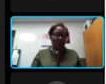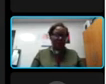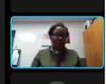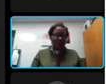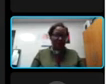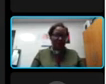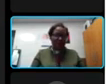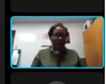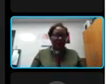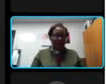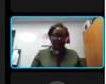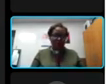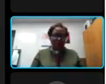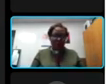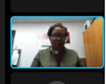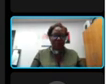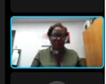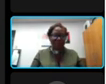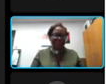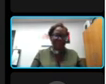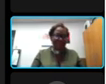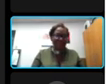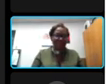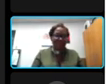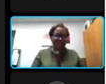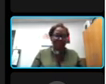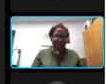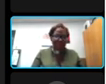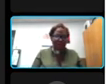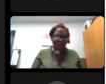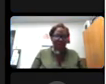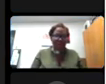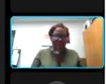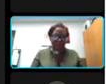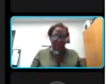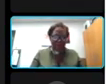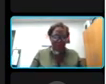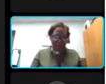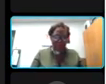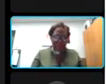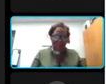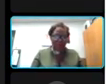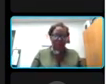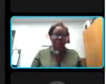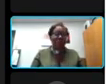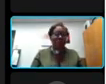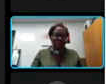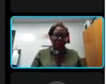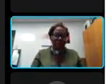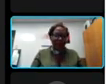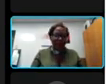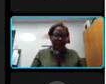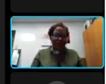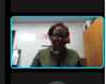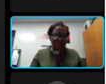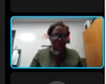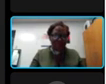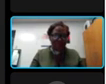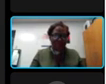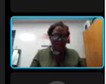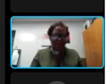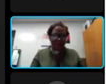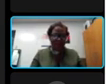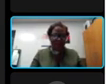keep a good eye on your children, your young people this time of the year. Number 2, ask